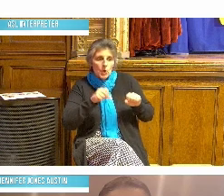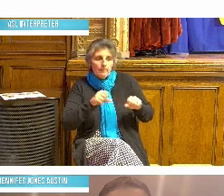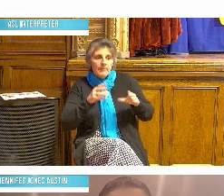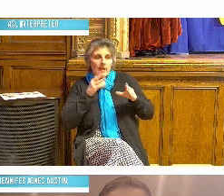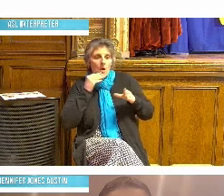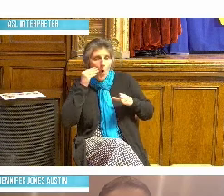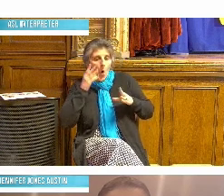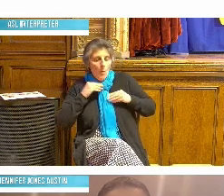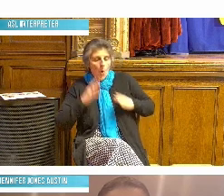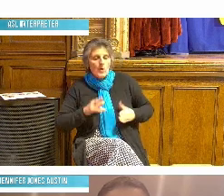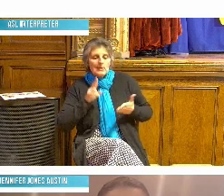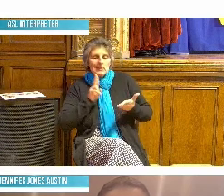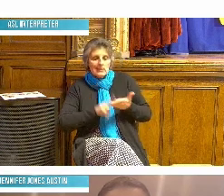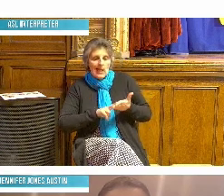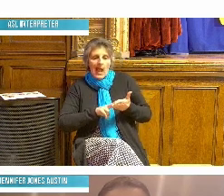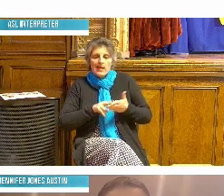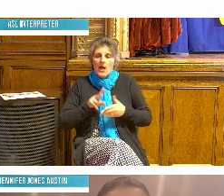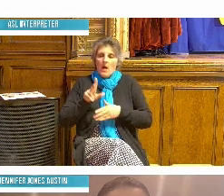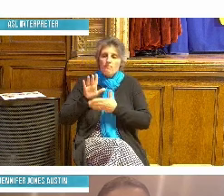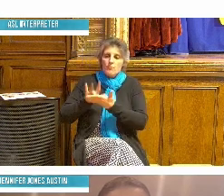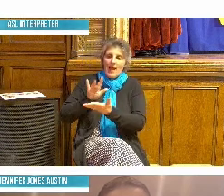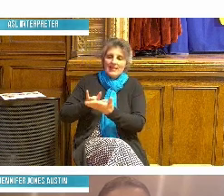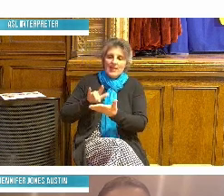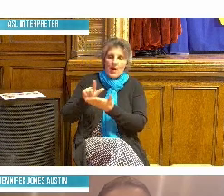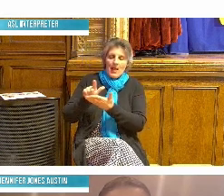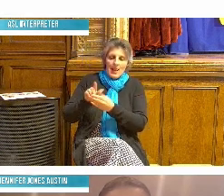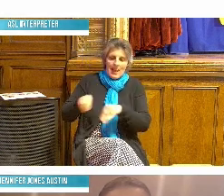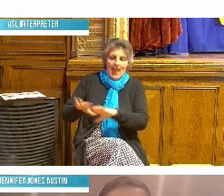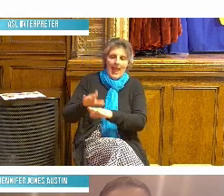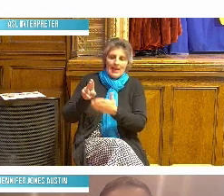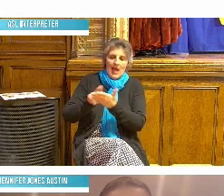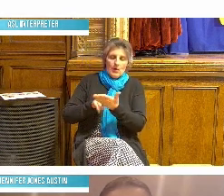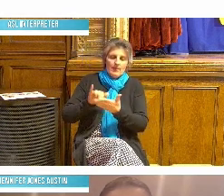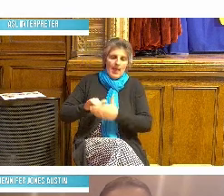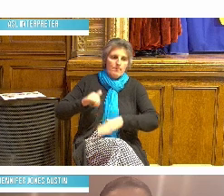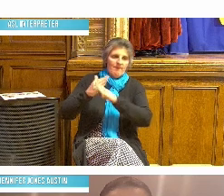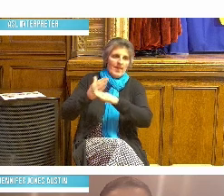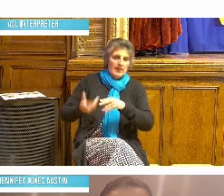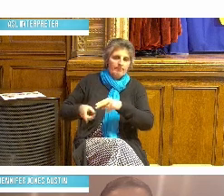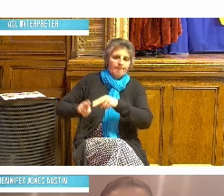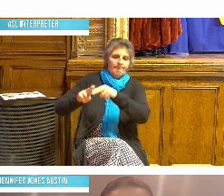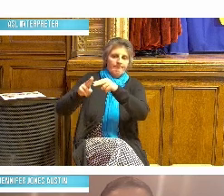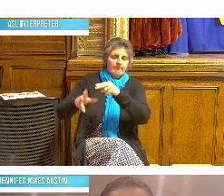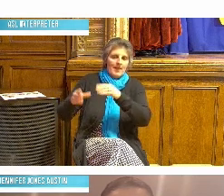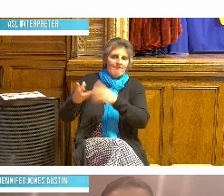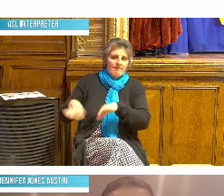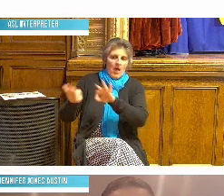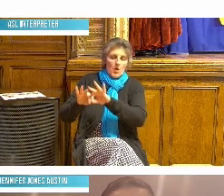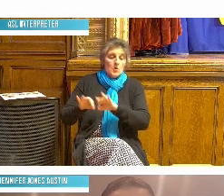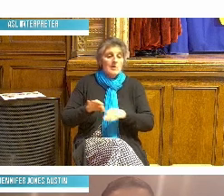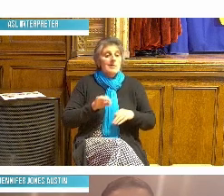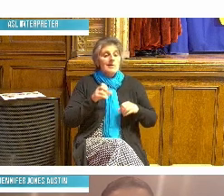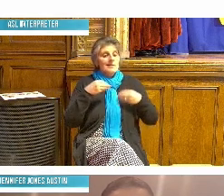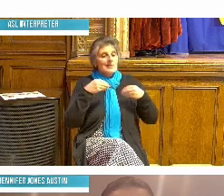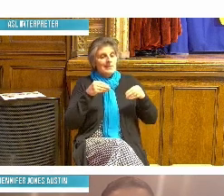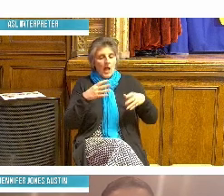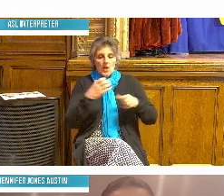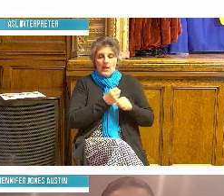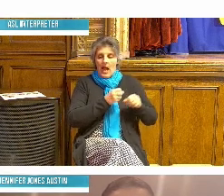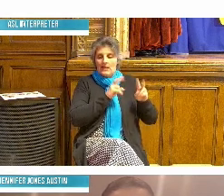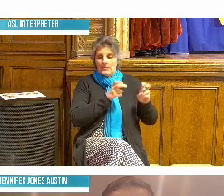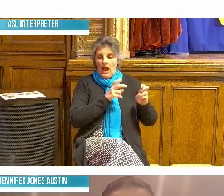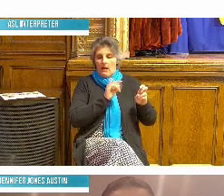signed predatory land contracts that prevented them from building equity. The seller retained title until the contract was paid